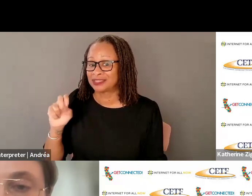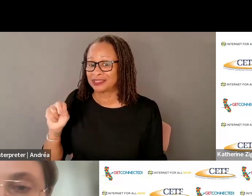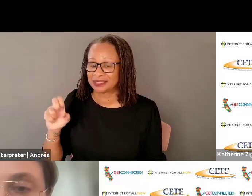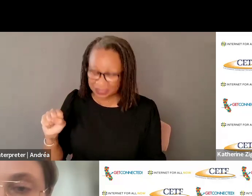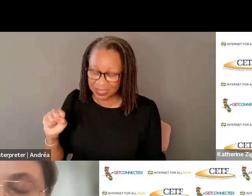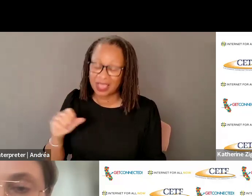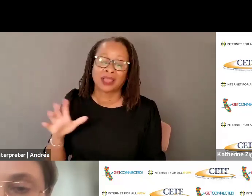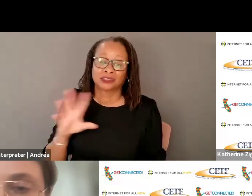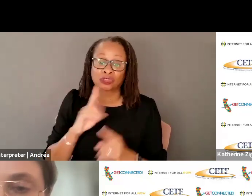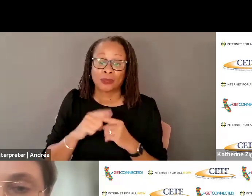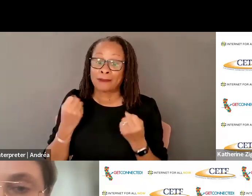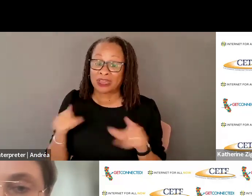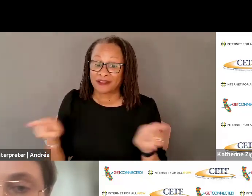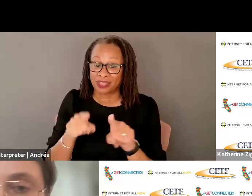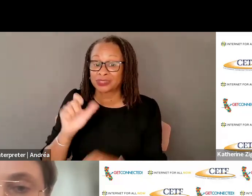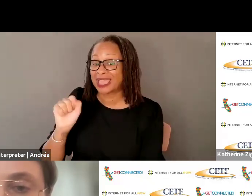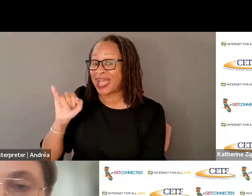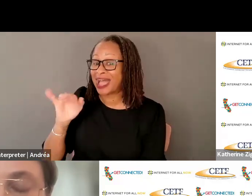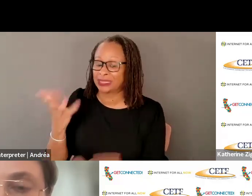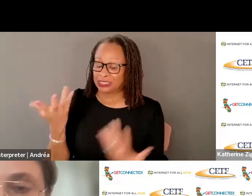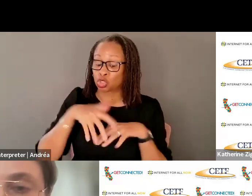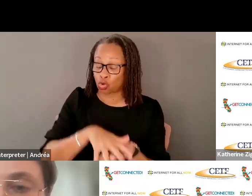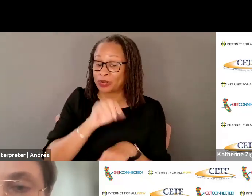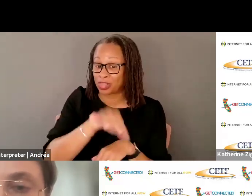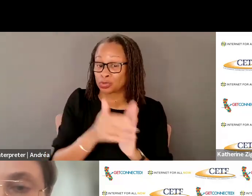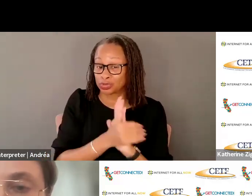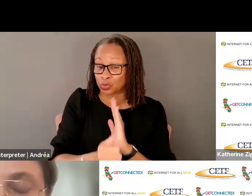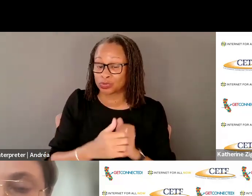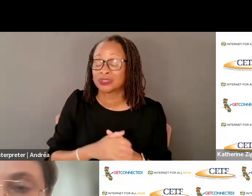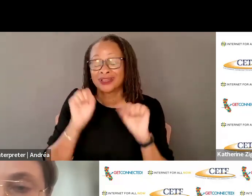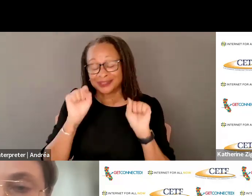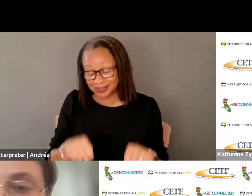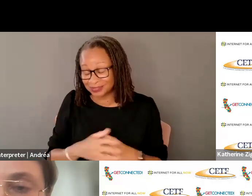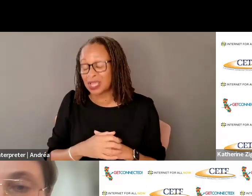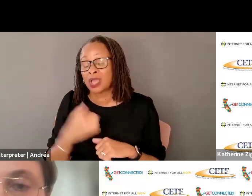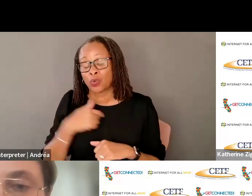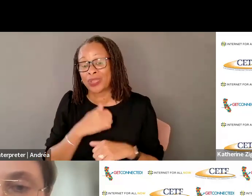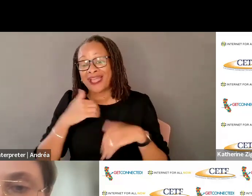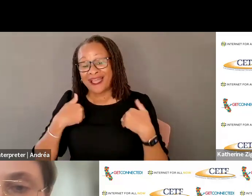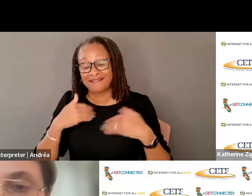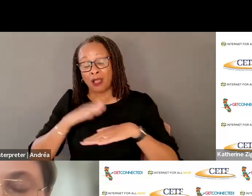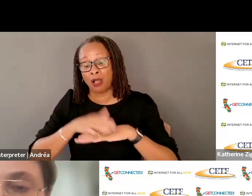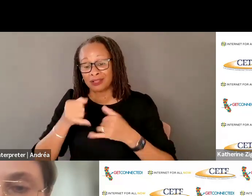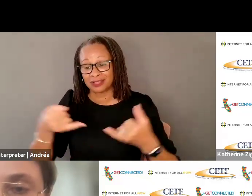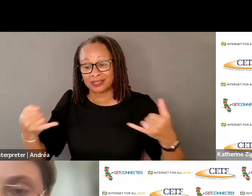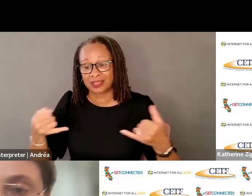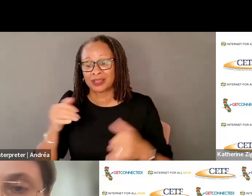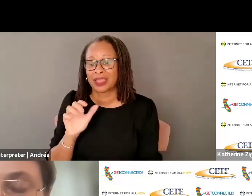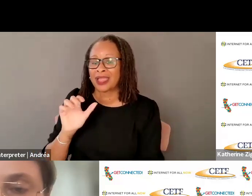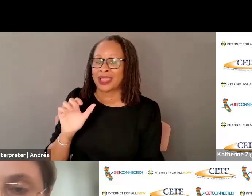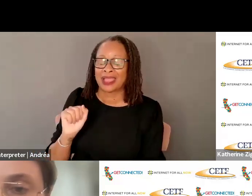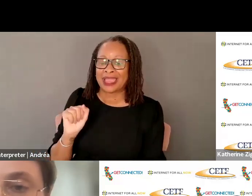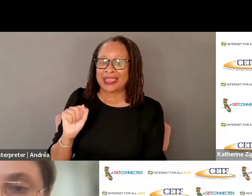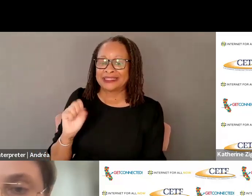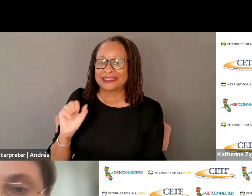and AI is being incorporated. We do have a online